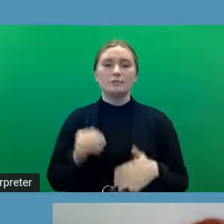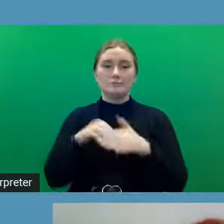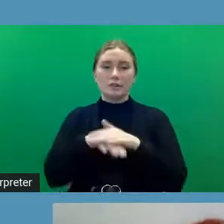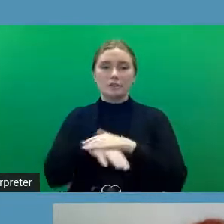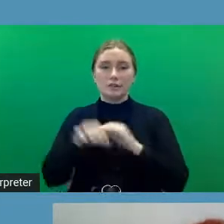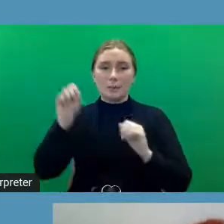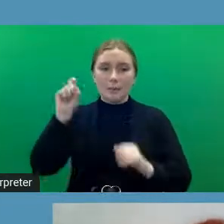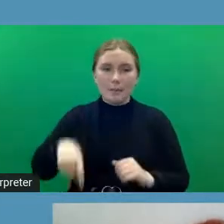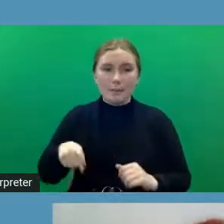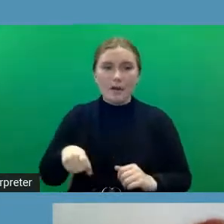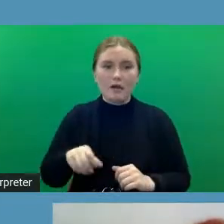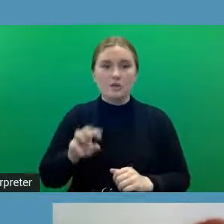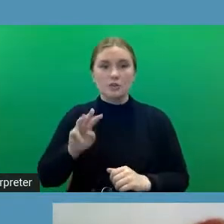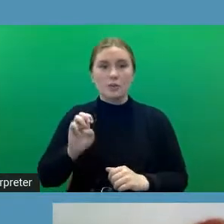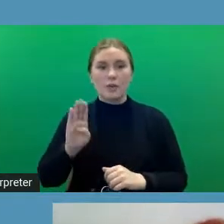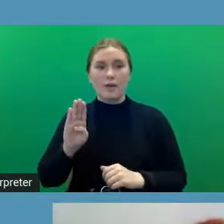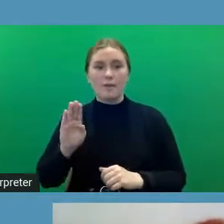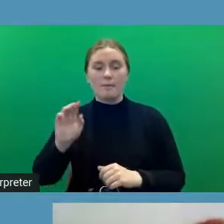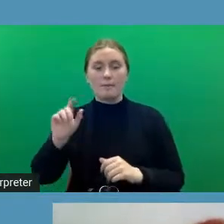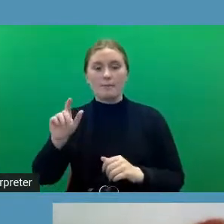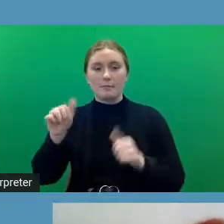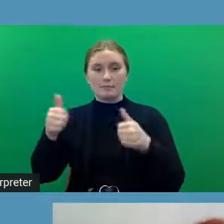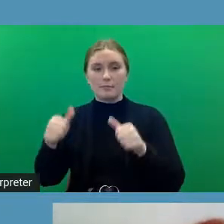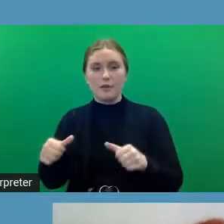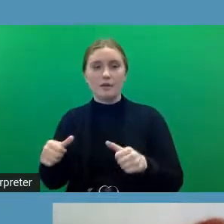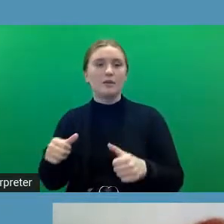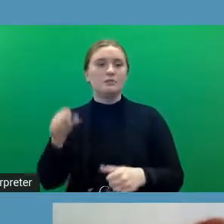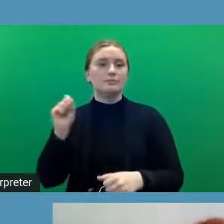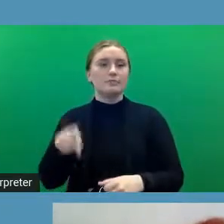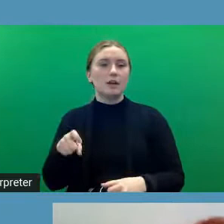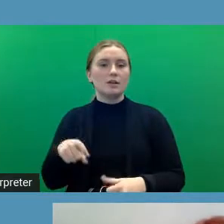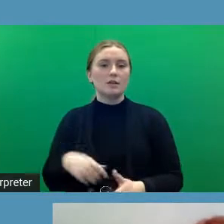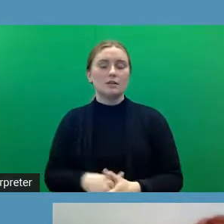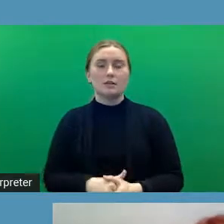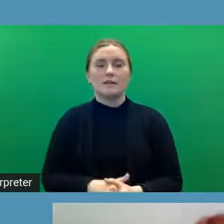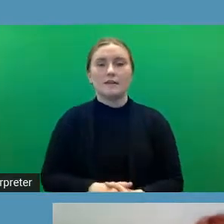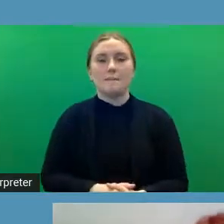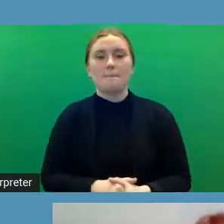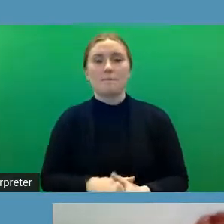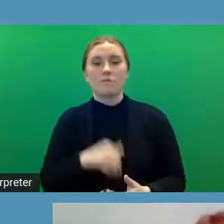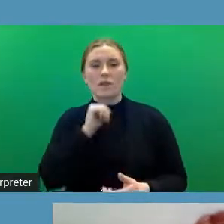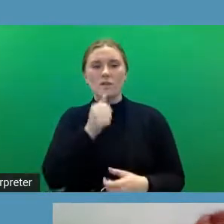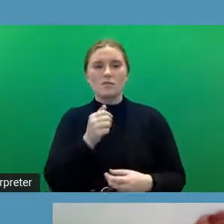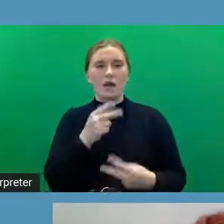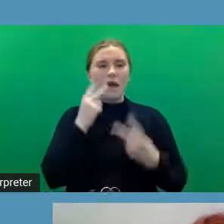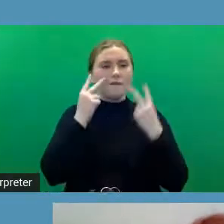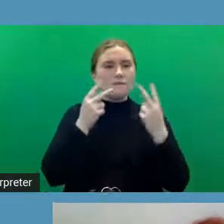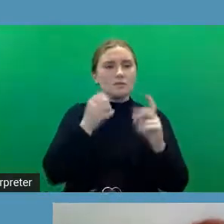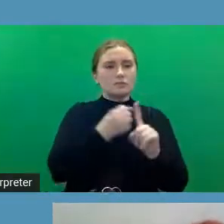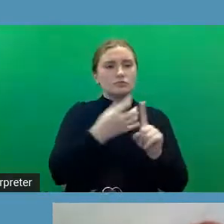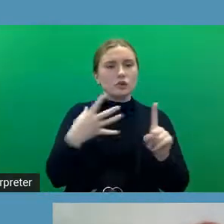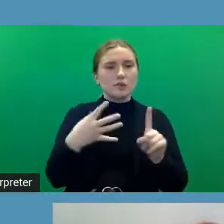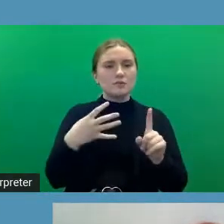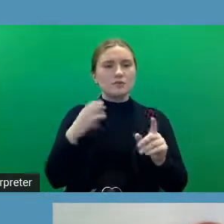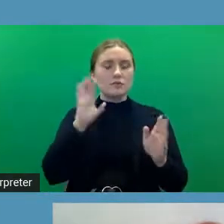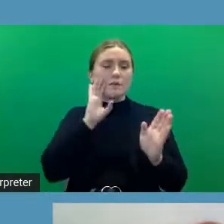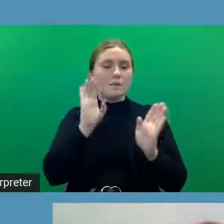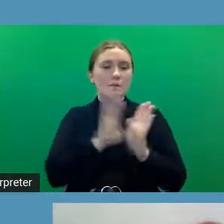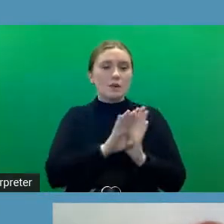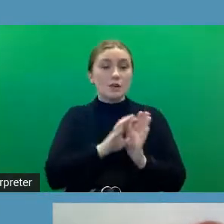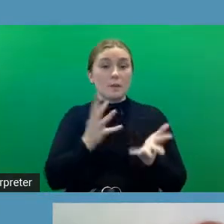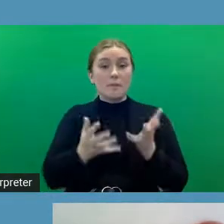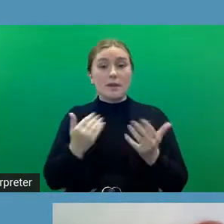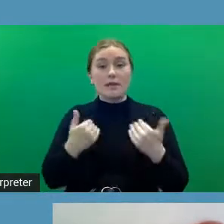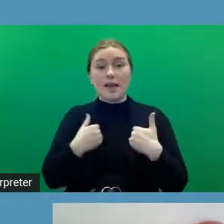page or a mobile app, and are not the visual description of the image. They might say something like